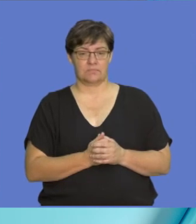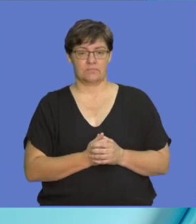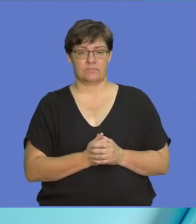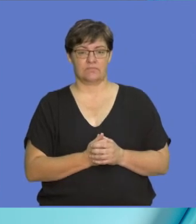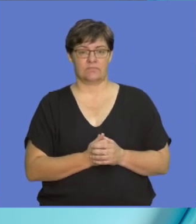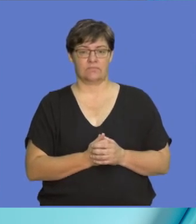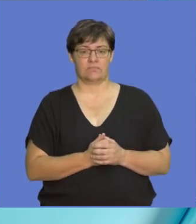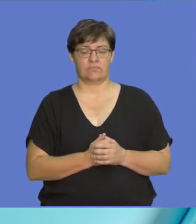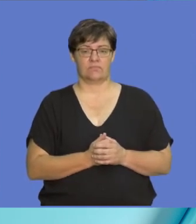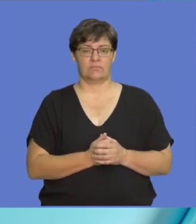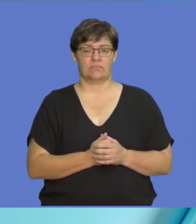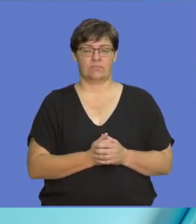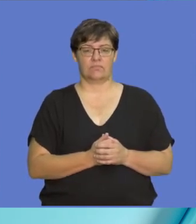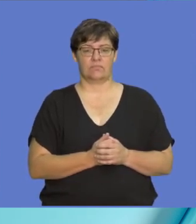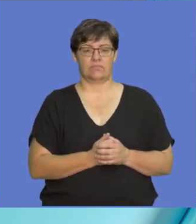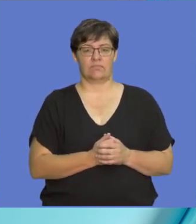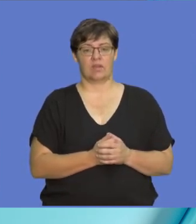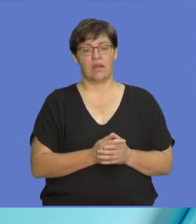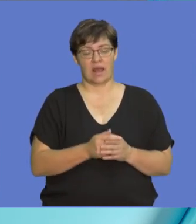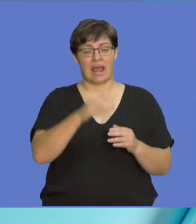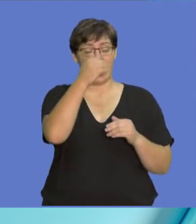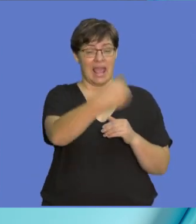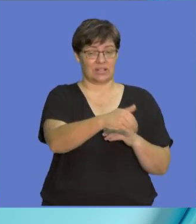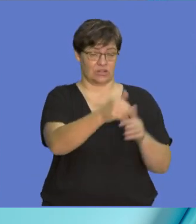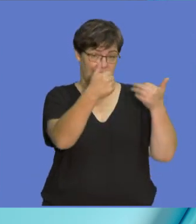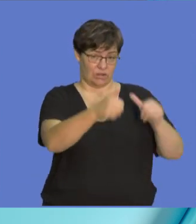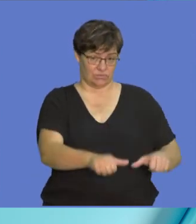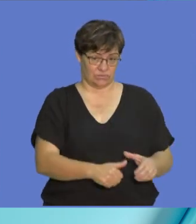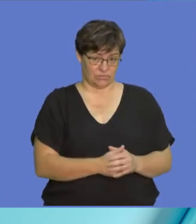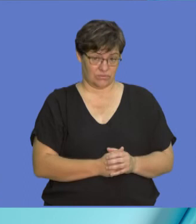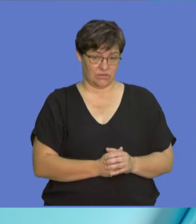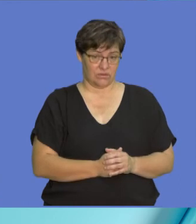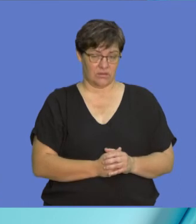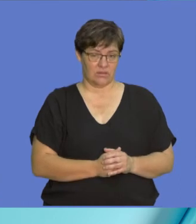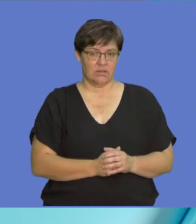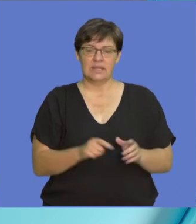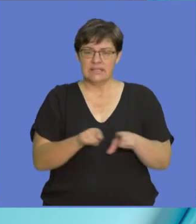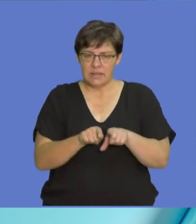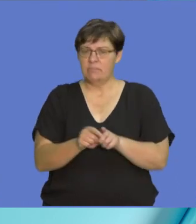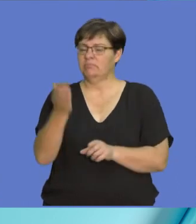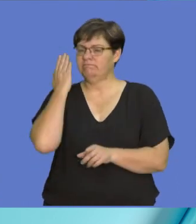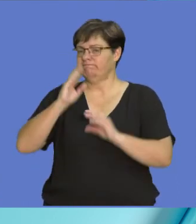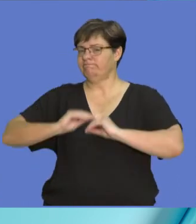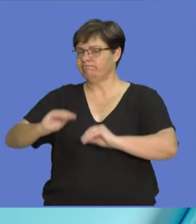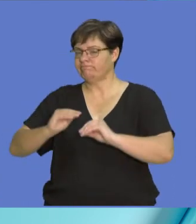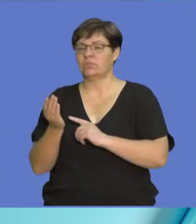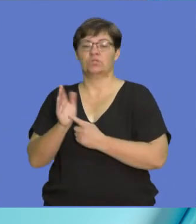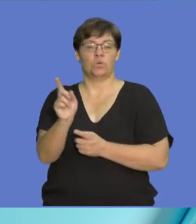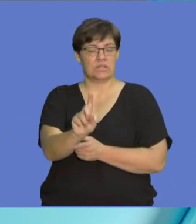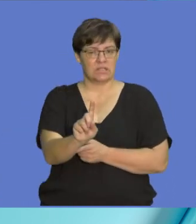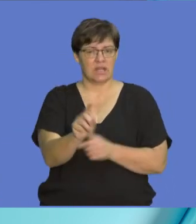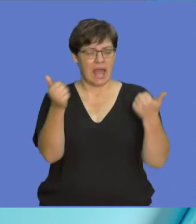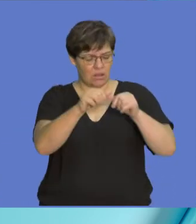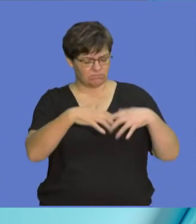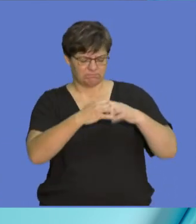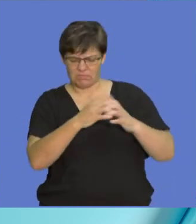Then, those were the external accounts, and we've shown you in previous lessons how those accounts actually came